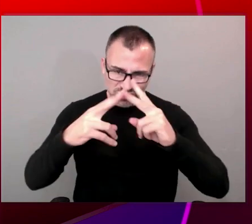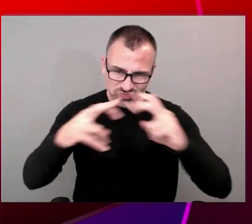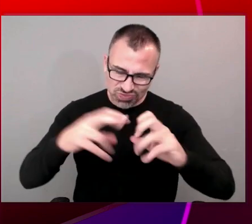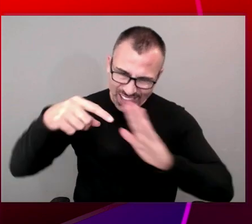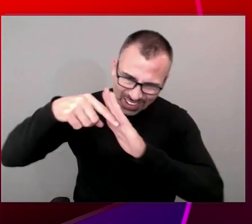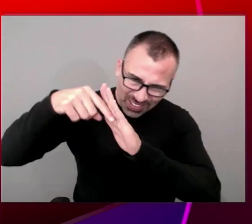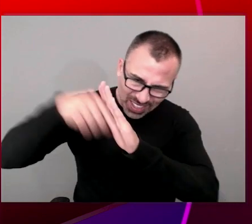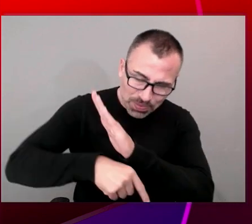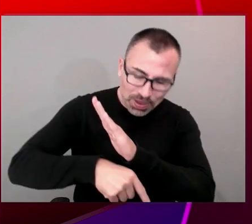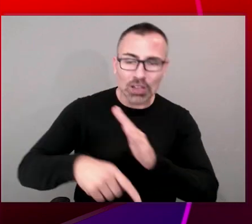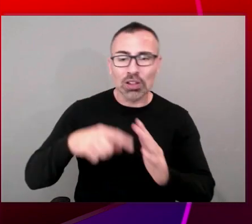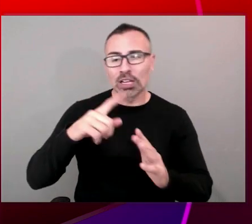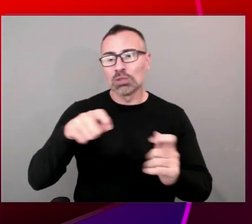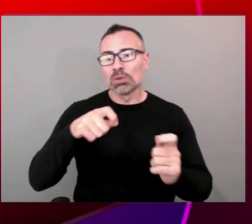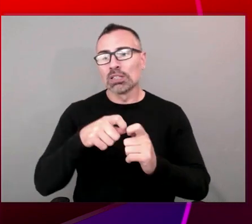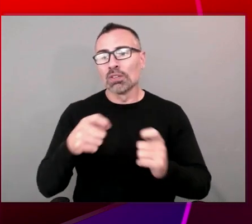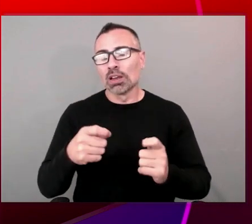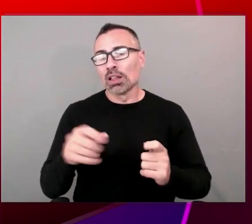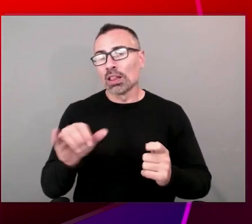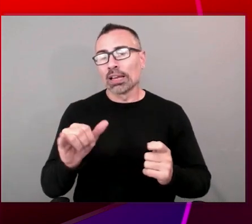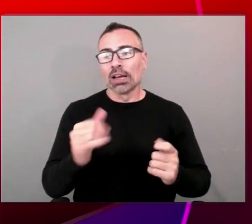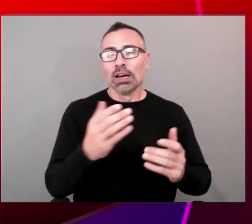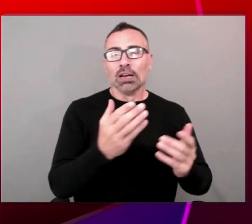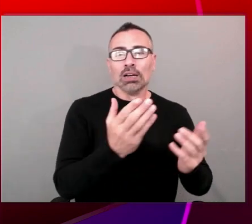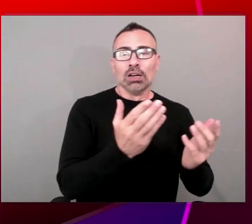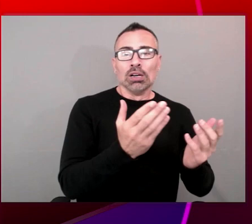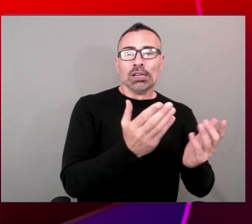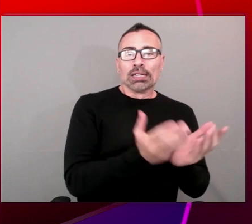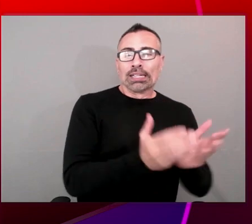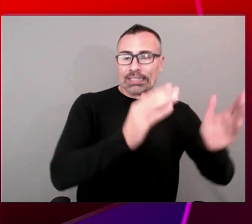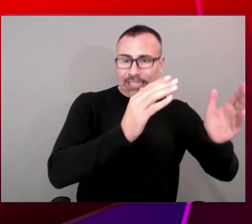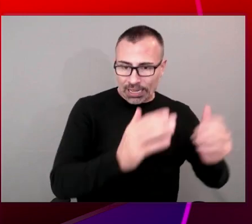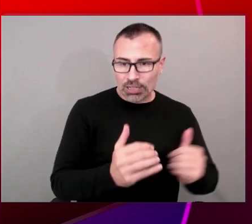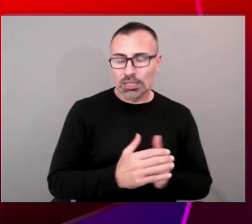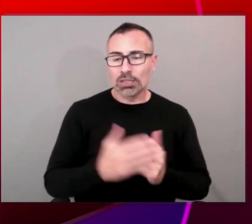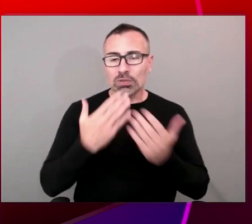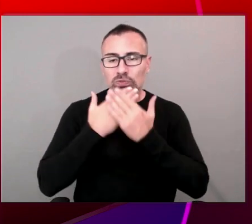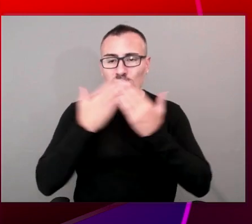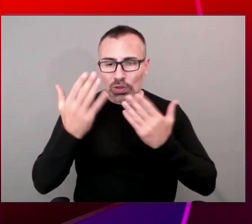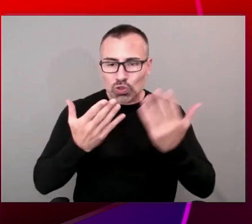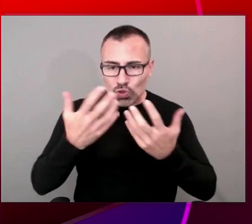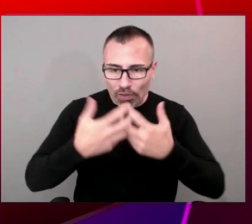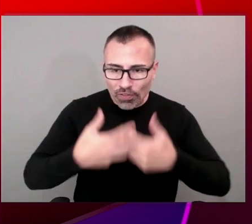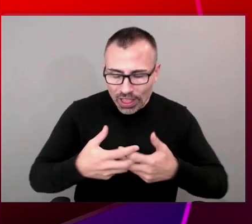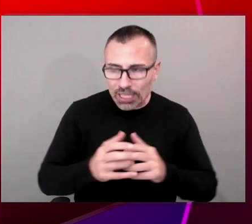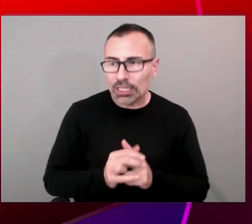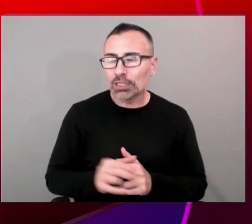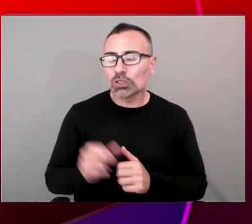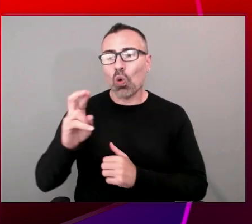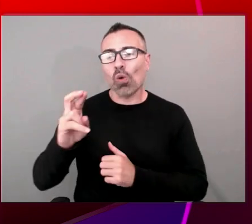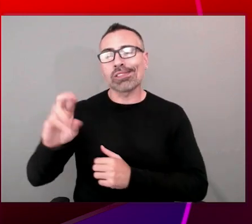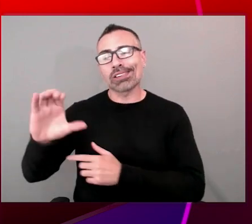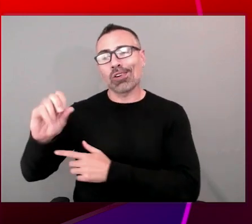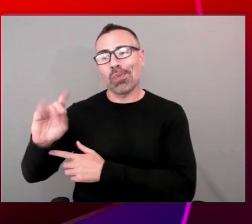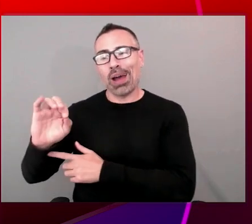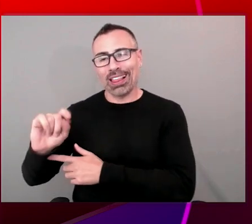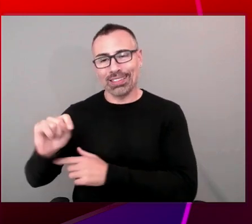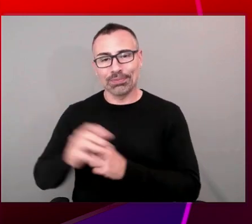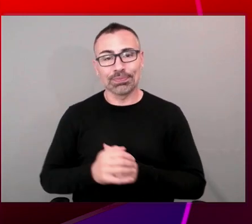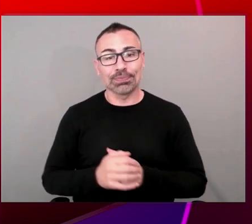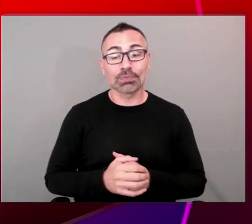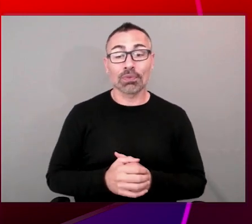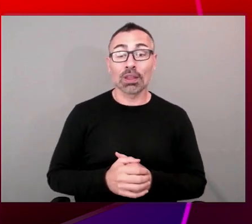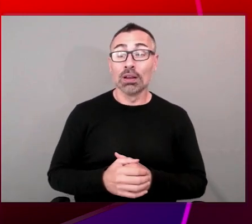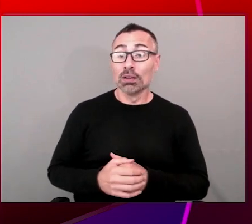serverless. Yeah, or Copilot. Or Copilot, right? You were talking to me off stage too about, and I love the phrase you used, heroes